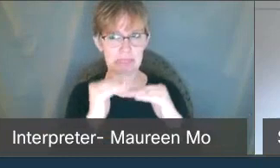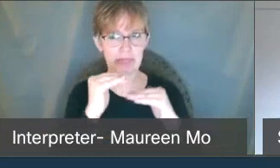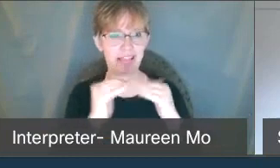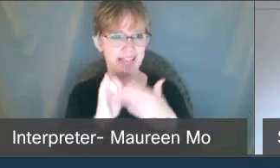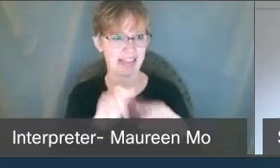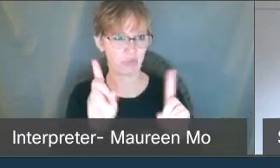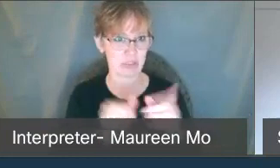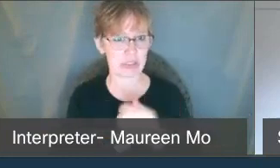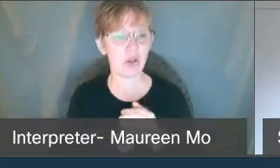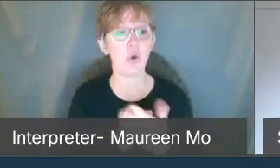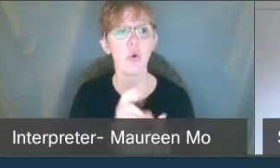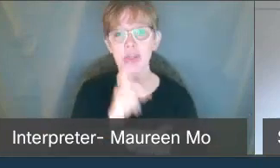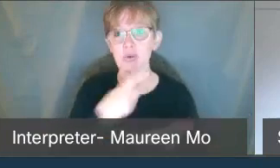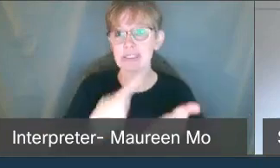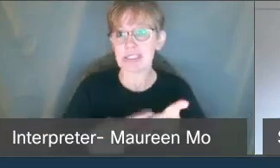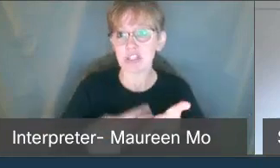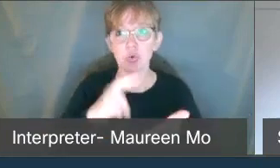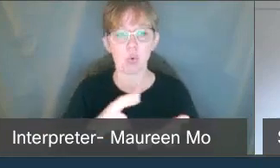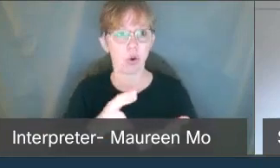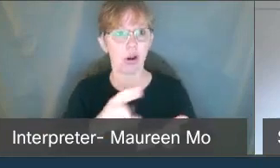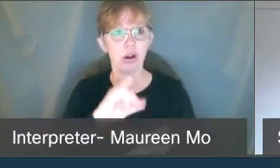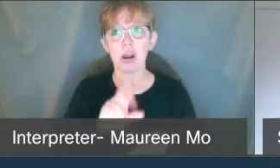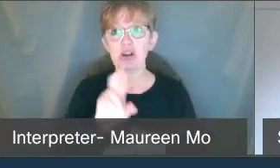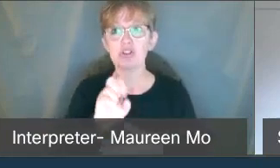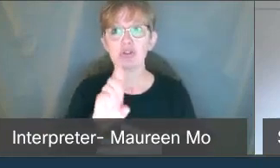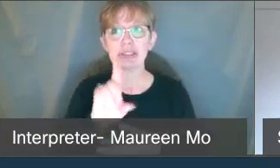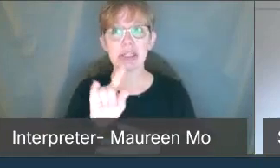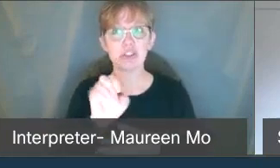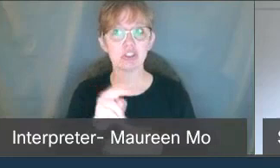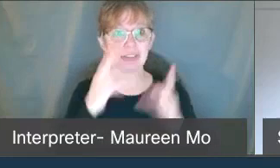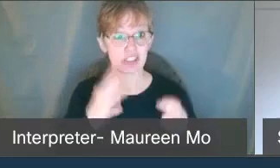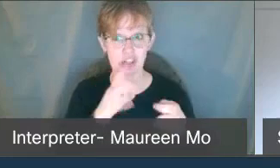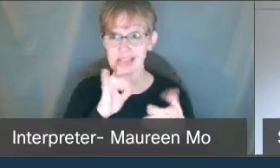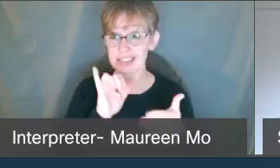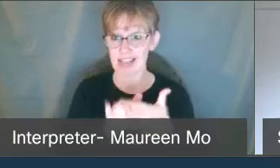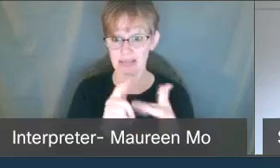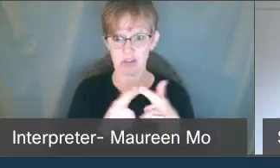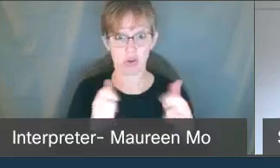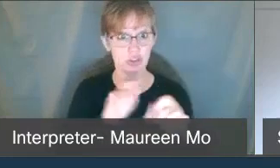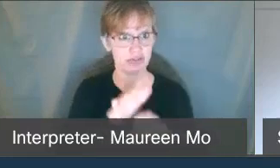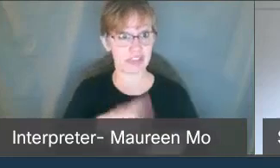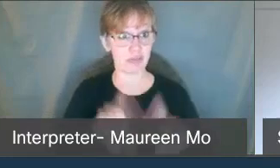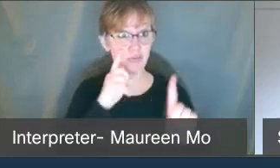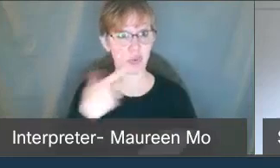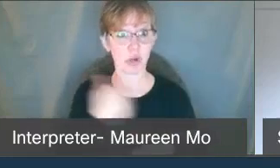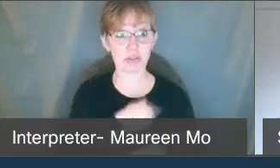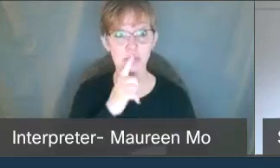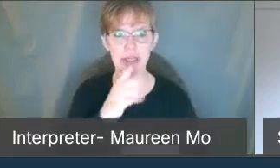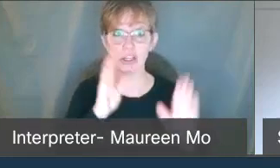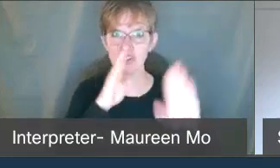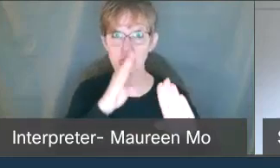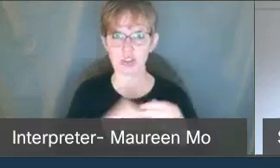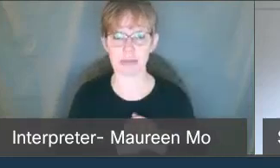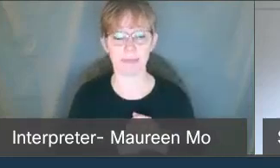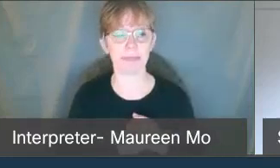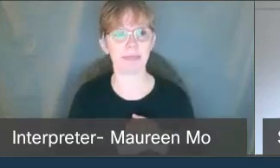a jurisdiction decision really, of is that different enough for us to be concerned? And then finally, what we